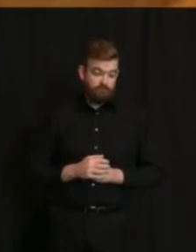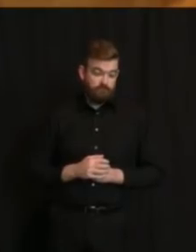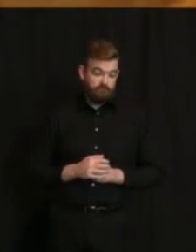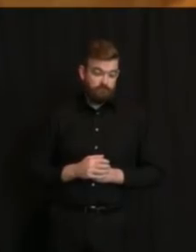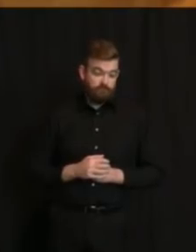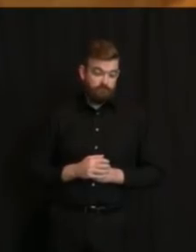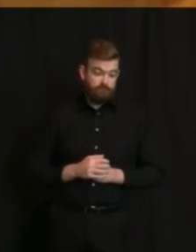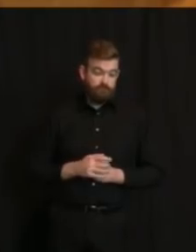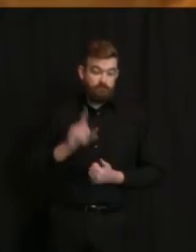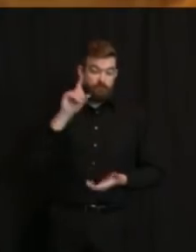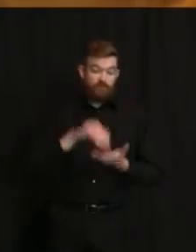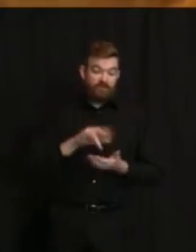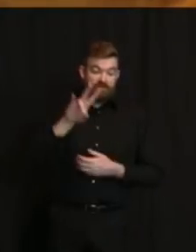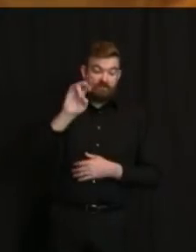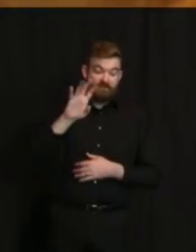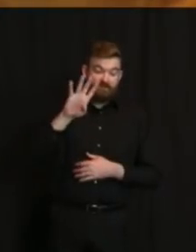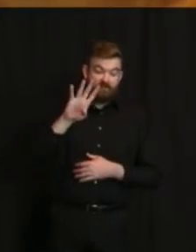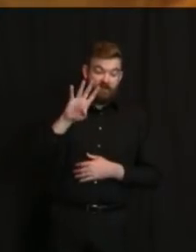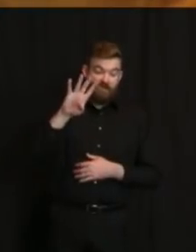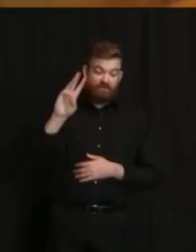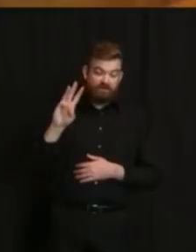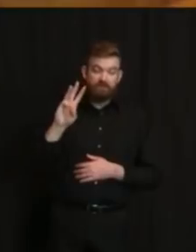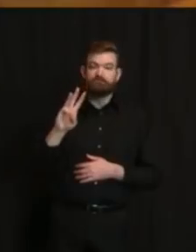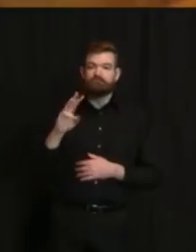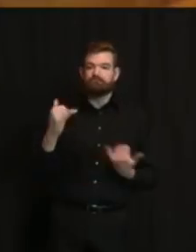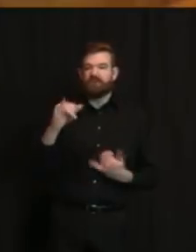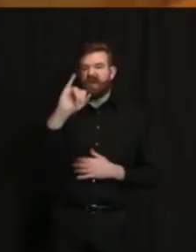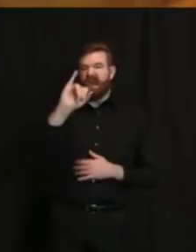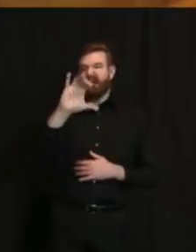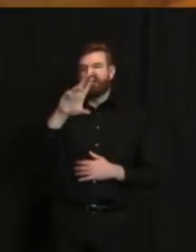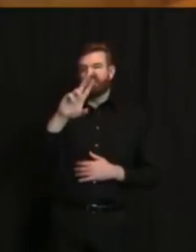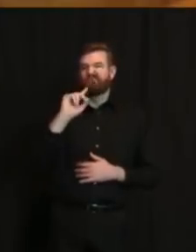those individuals are in critical care beds, and